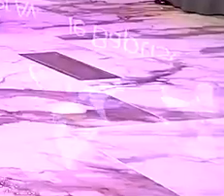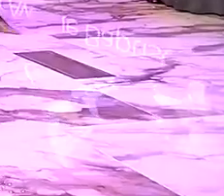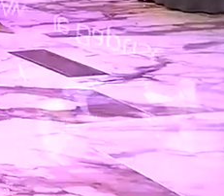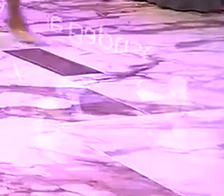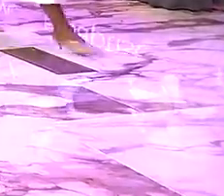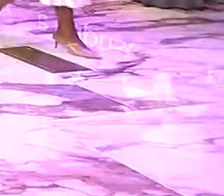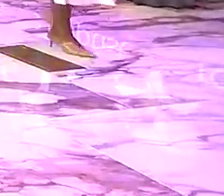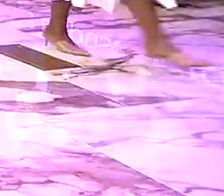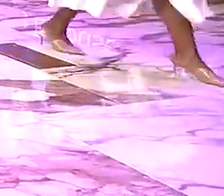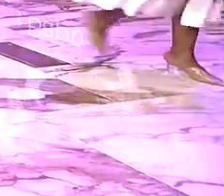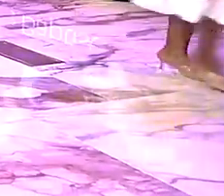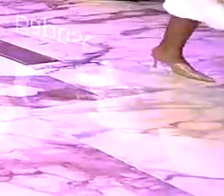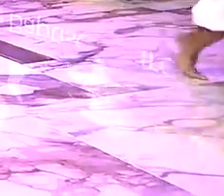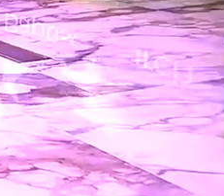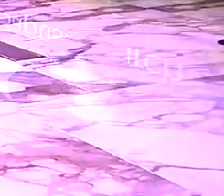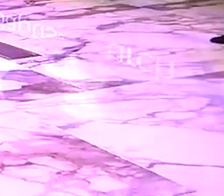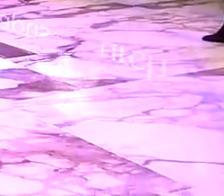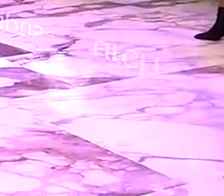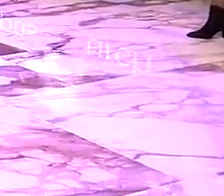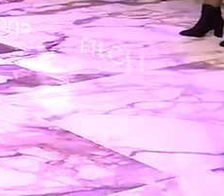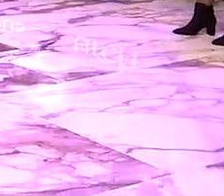hymn. Hallelujah.